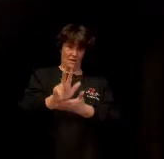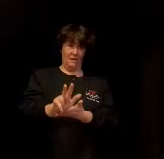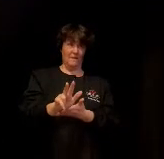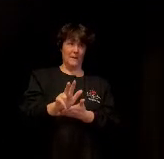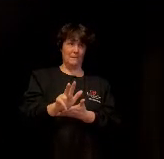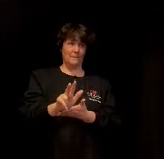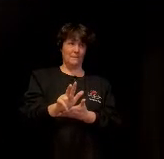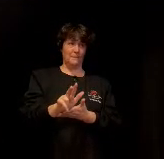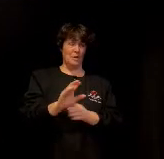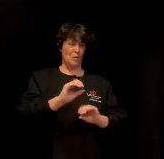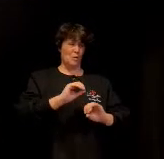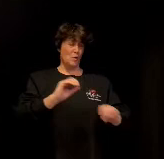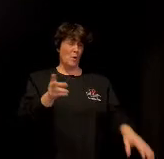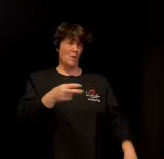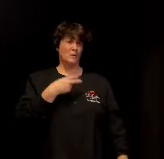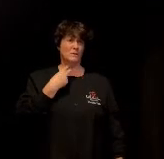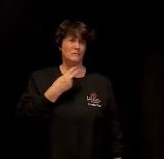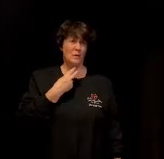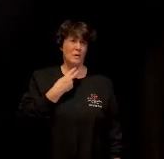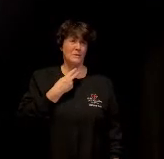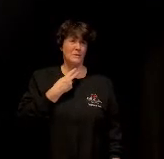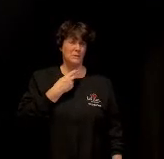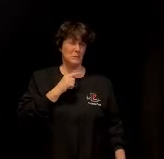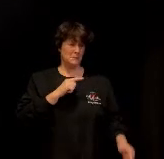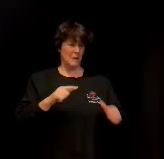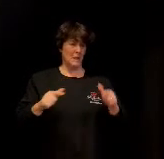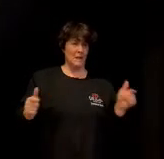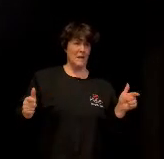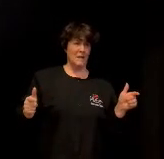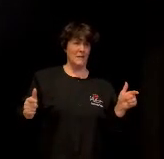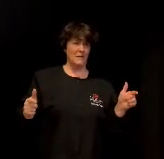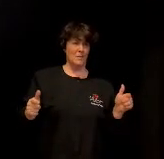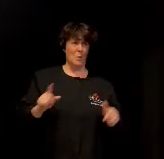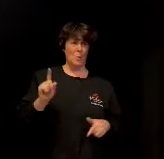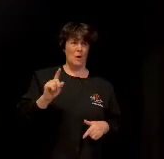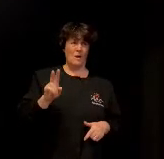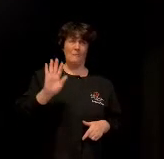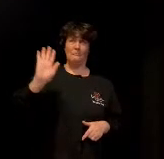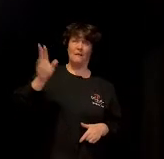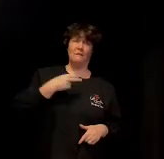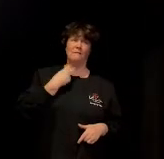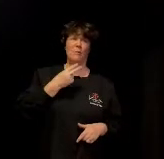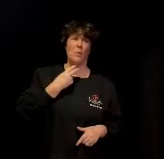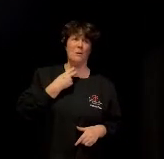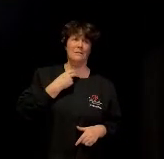no speak nor language where their voice is not what?